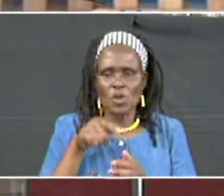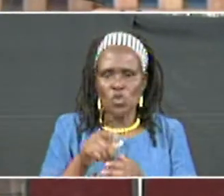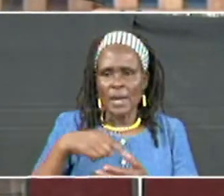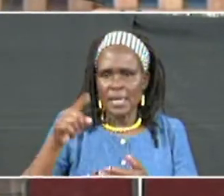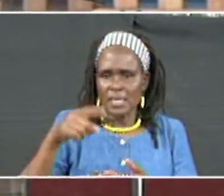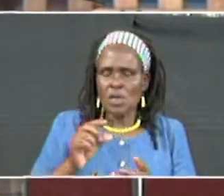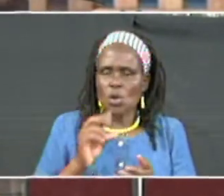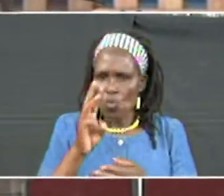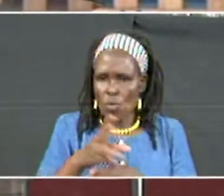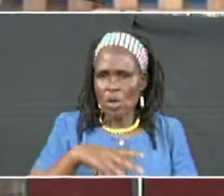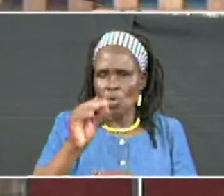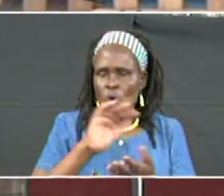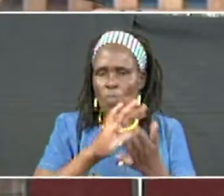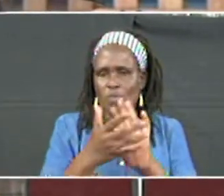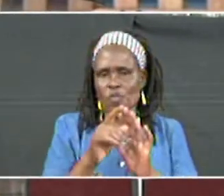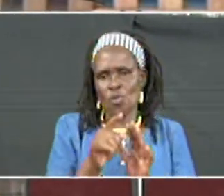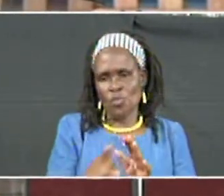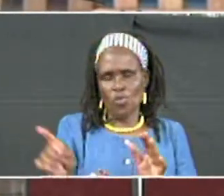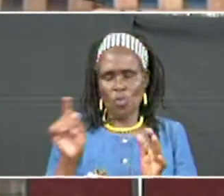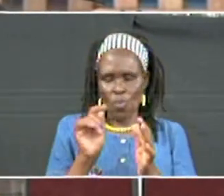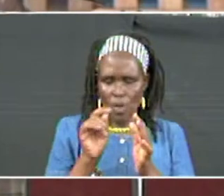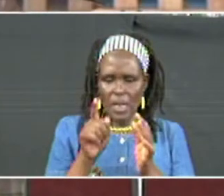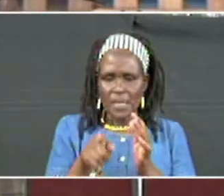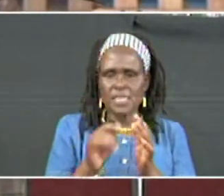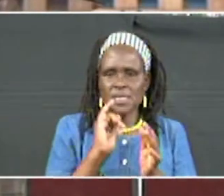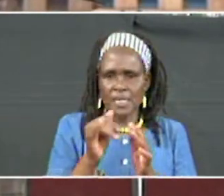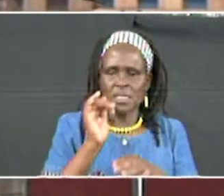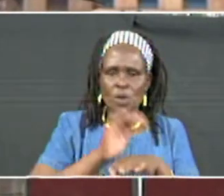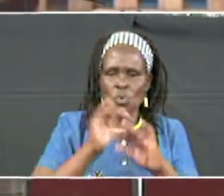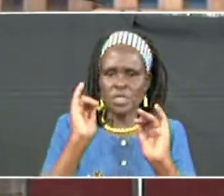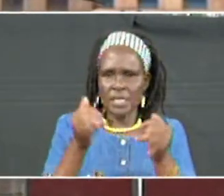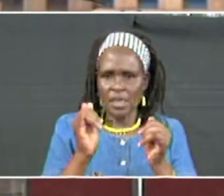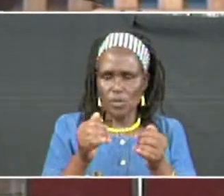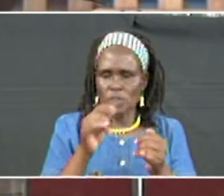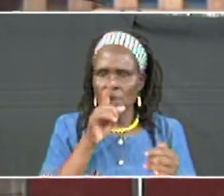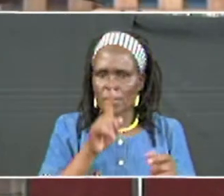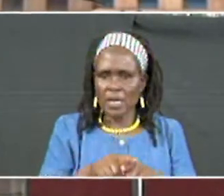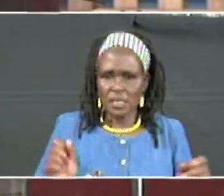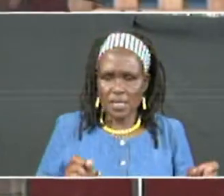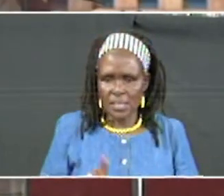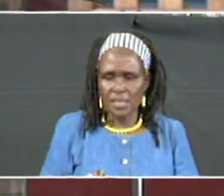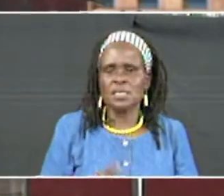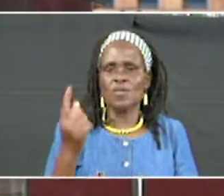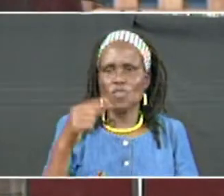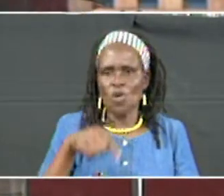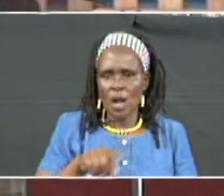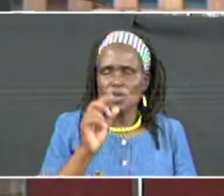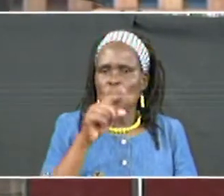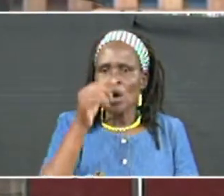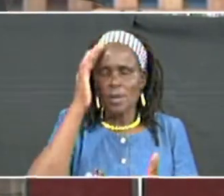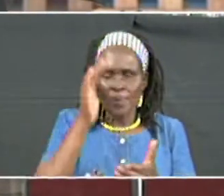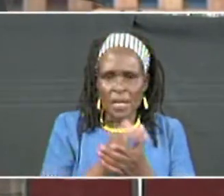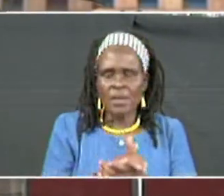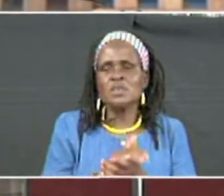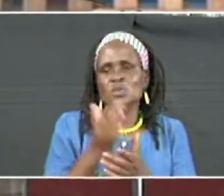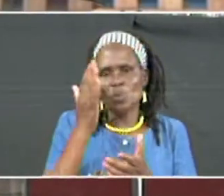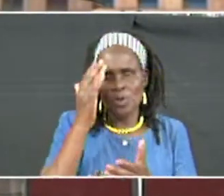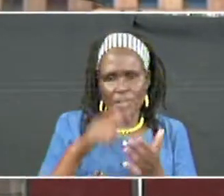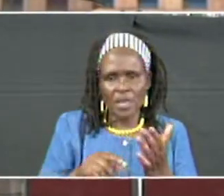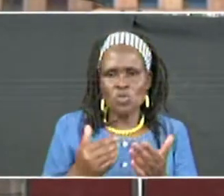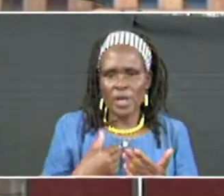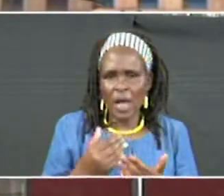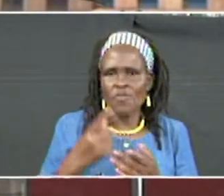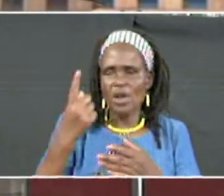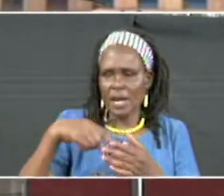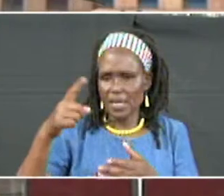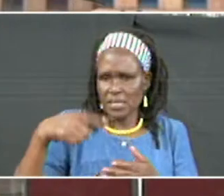go before you. This is the good news, brothers and sisters. For us who are believers, we know that we do not have a righteousness